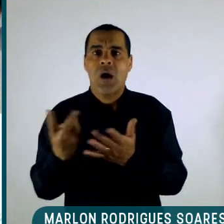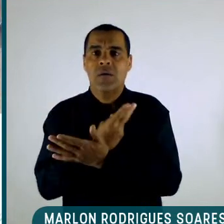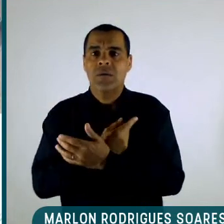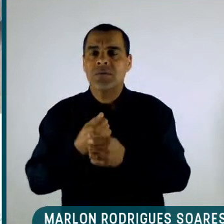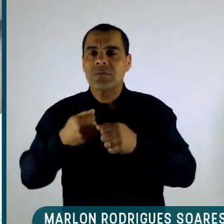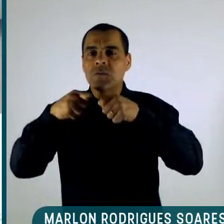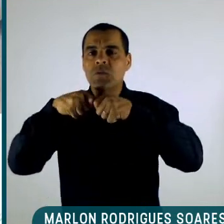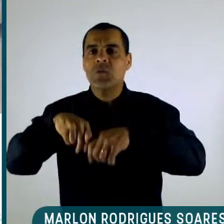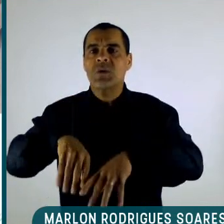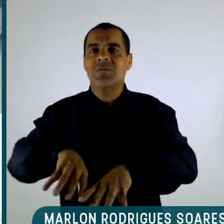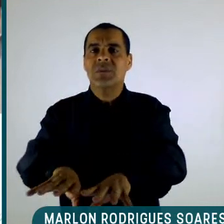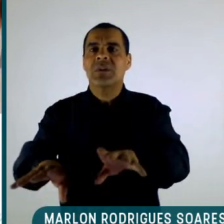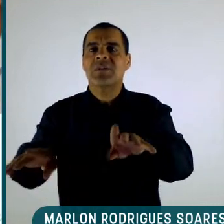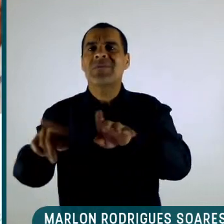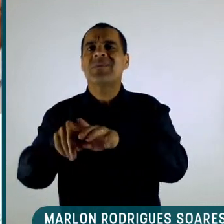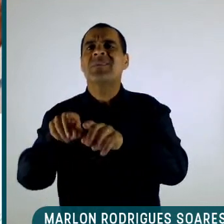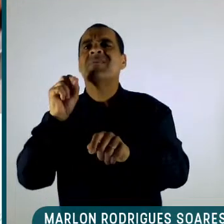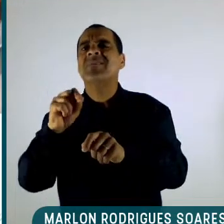an epidemic like this.